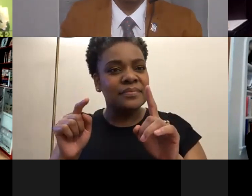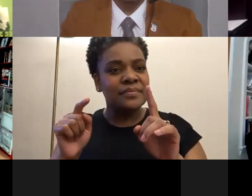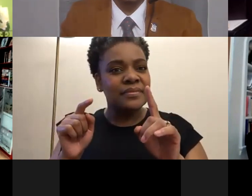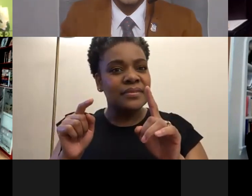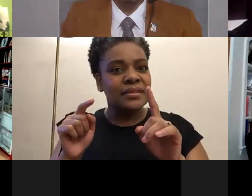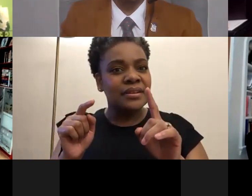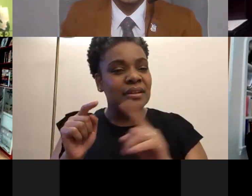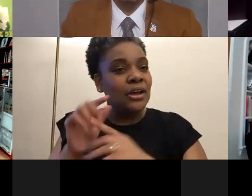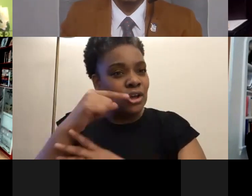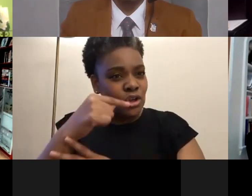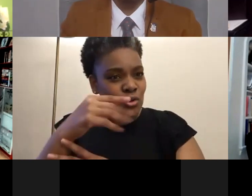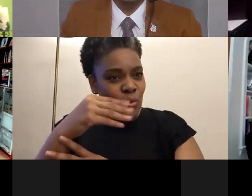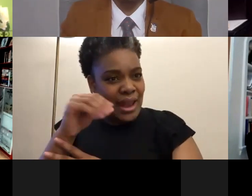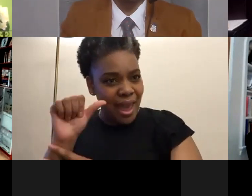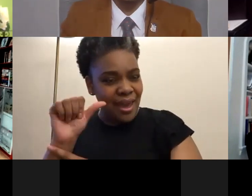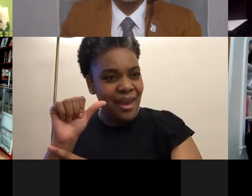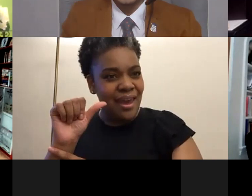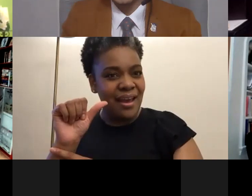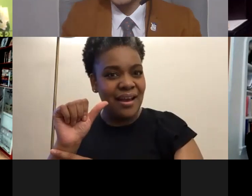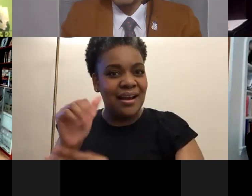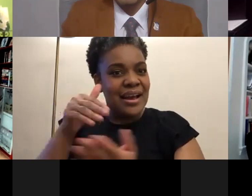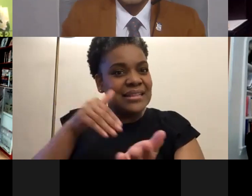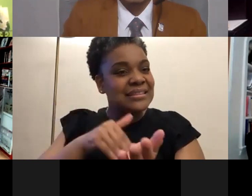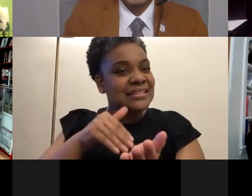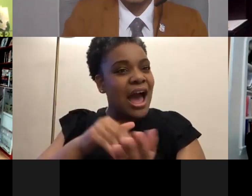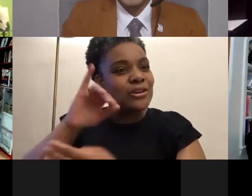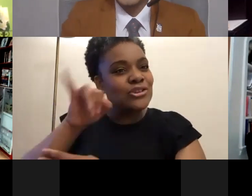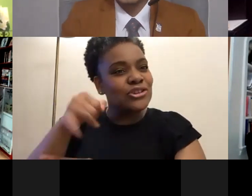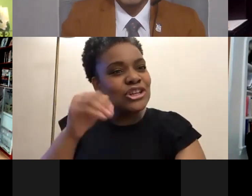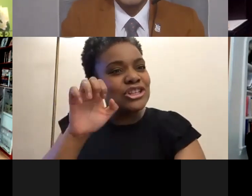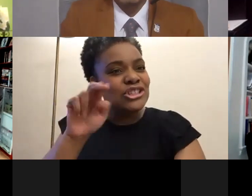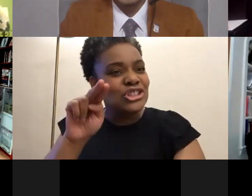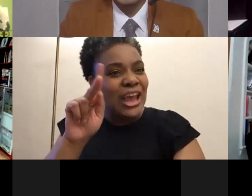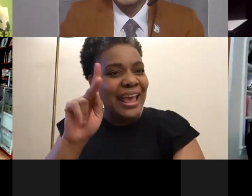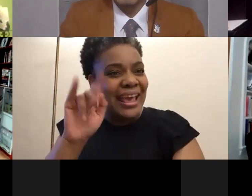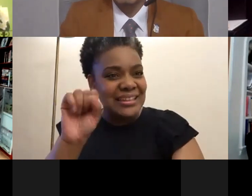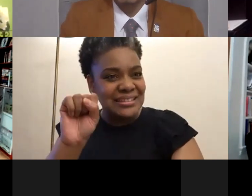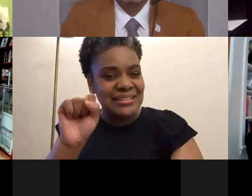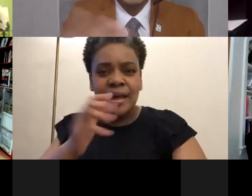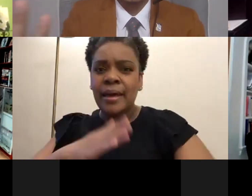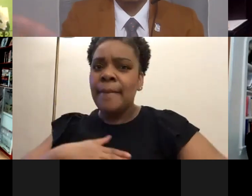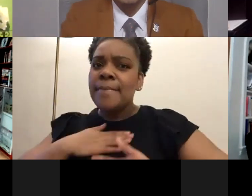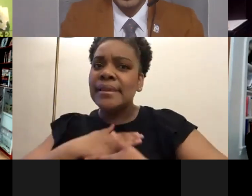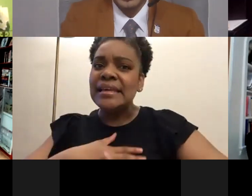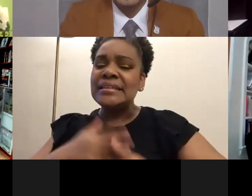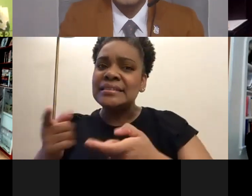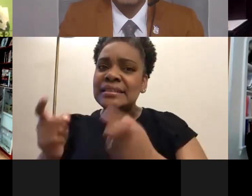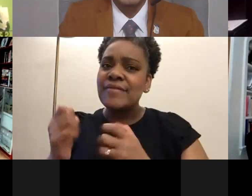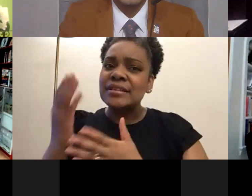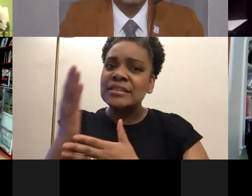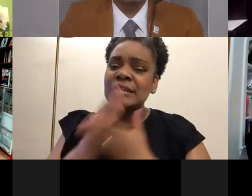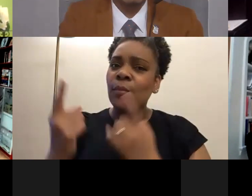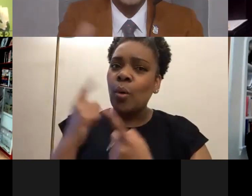moderate the Q&A will be our own Dr. Sultan Jenkins. Dr. Jenkins, please take us through,